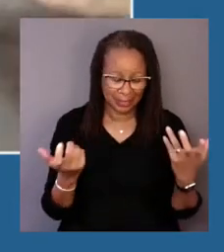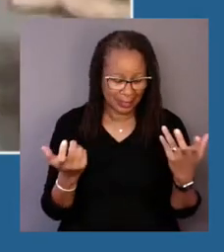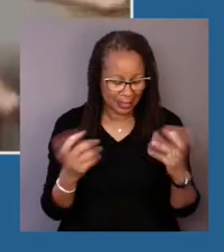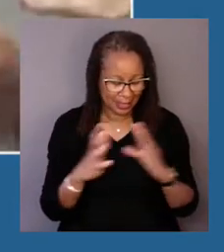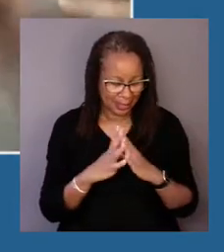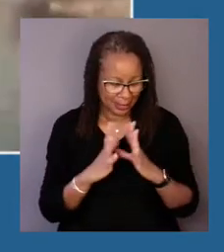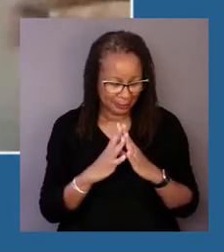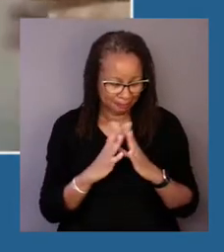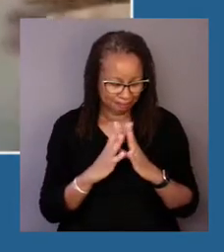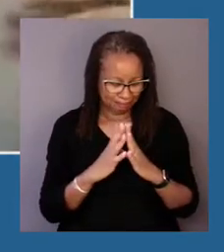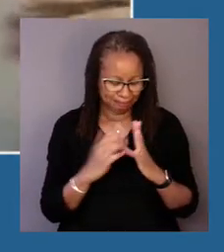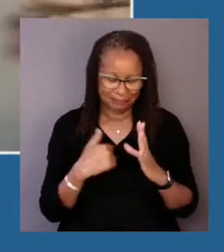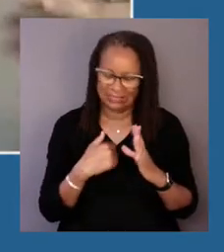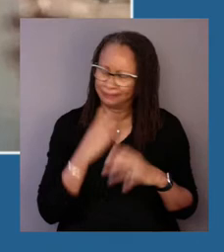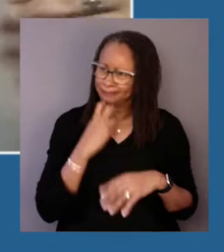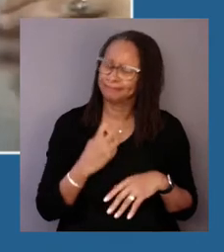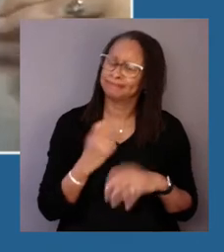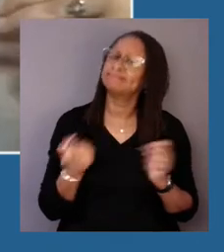just that, you know,